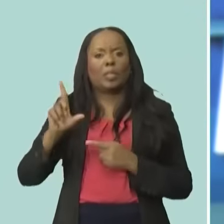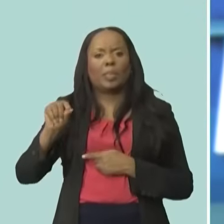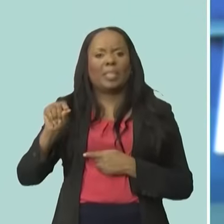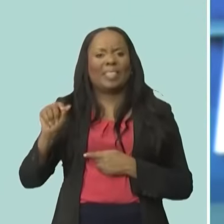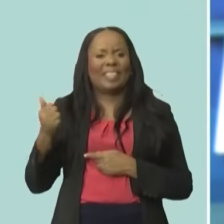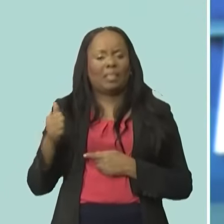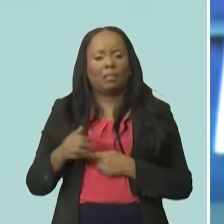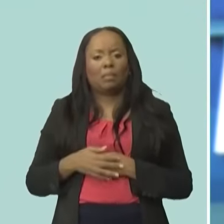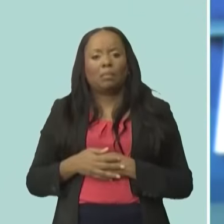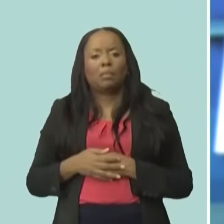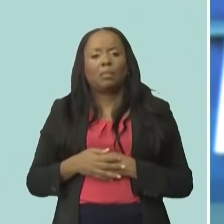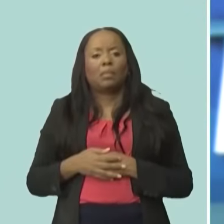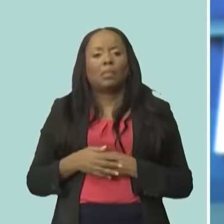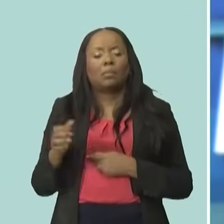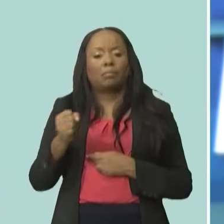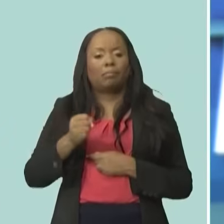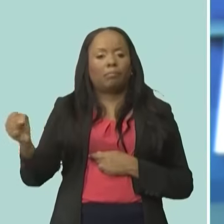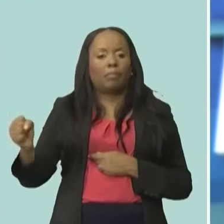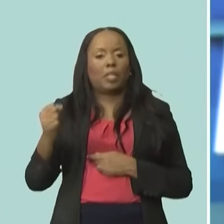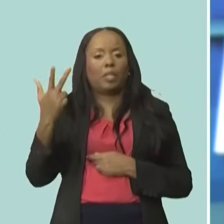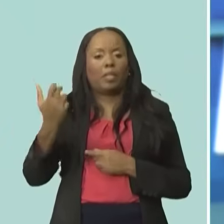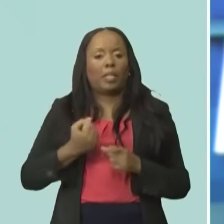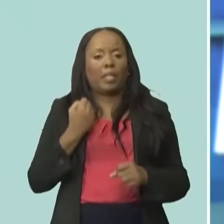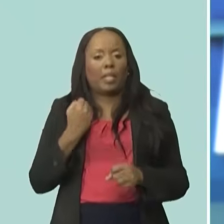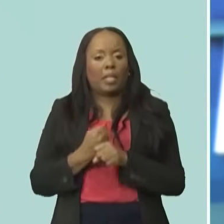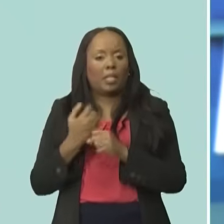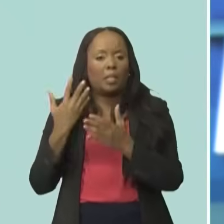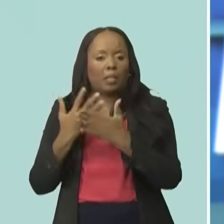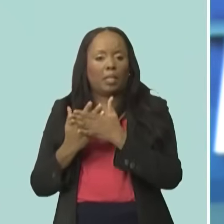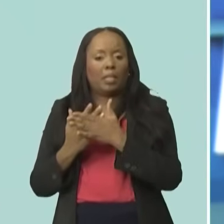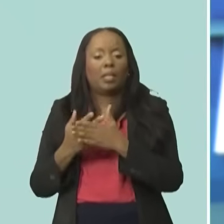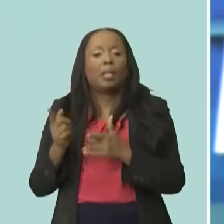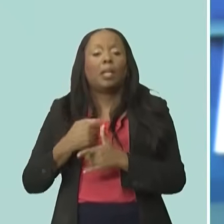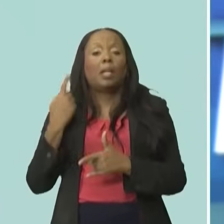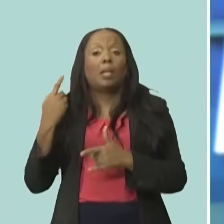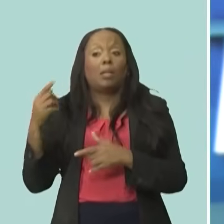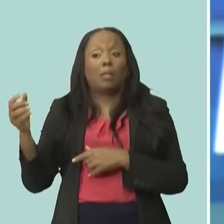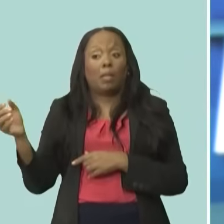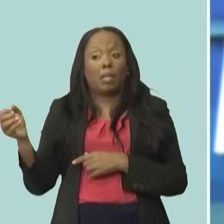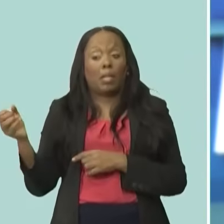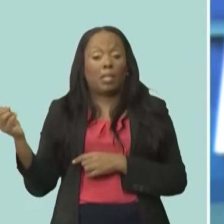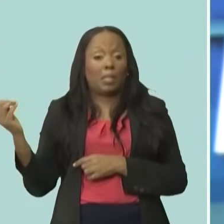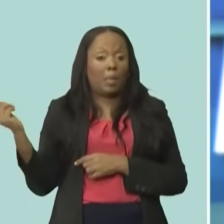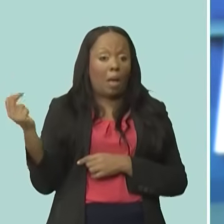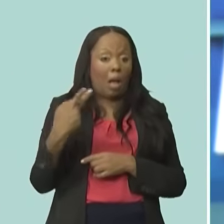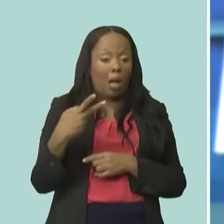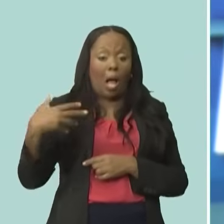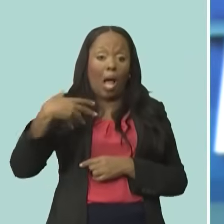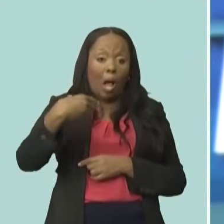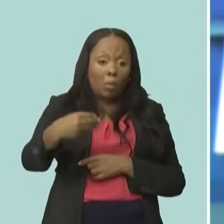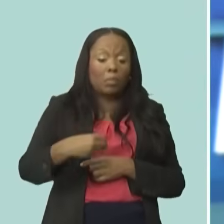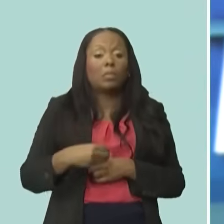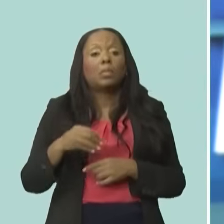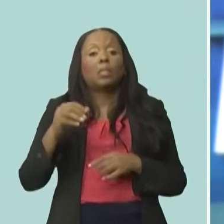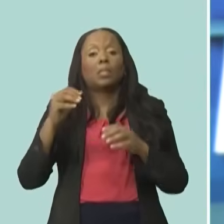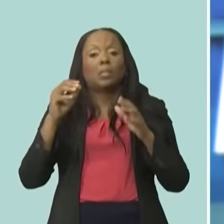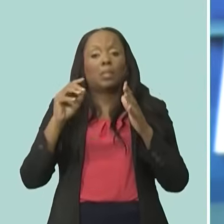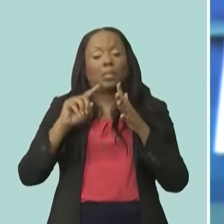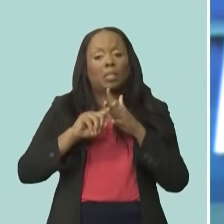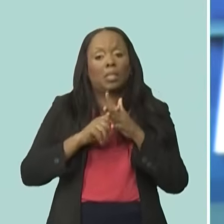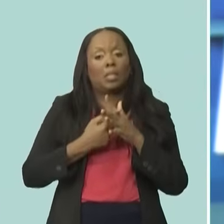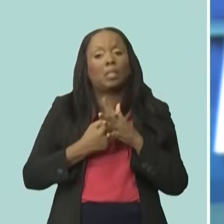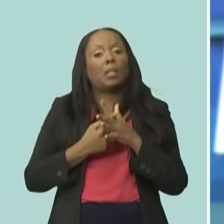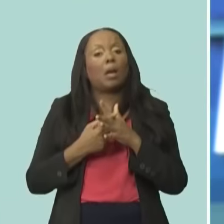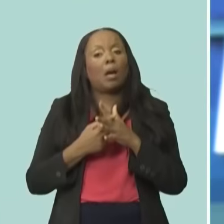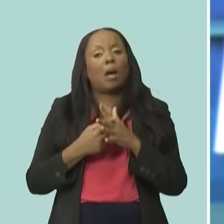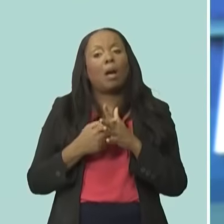2010. She had spent approximately 3 years in prison before returning to her law practice. Additionally, Chief Justice Haynes ordered